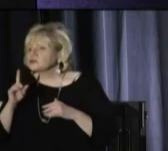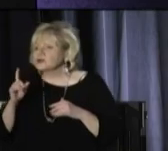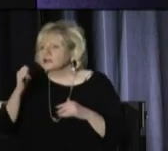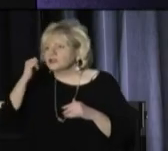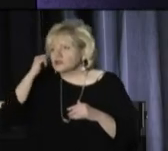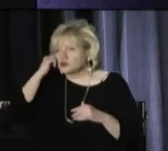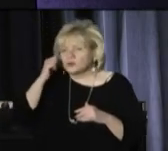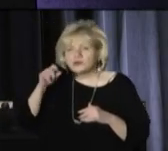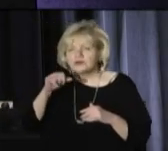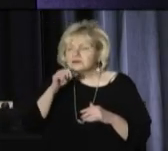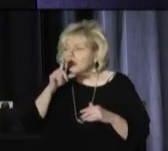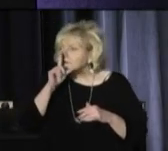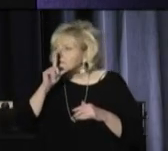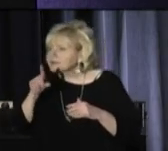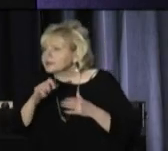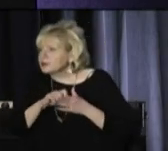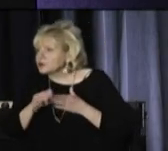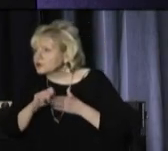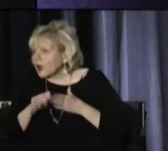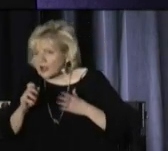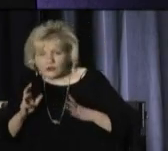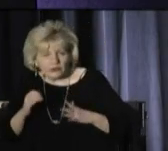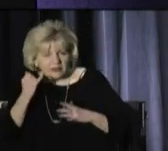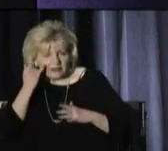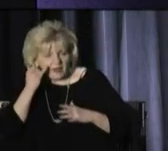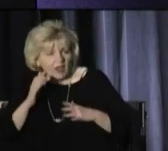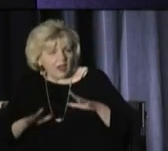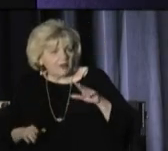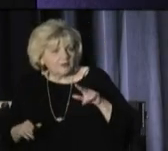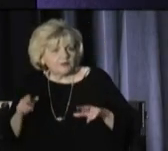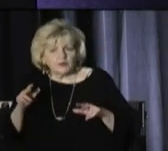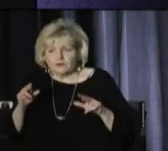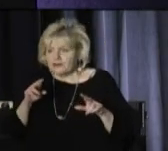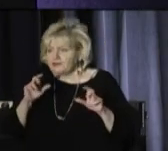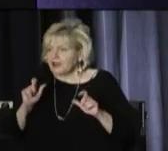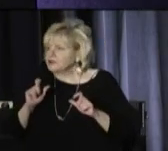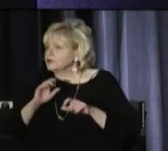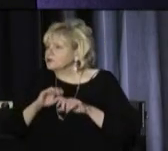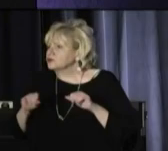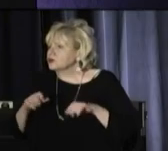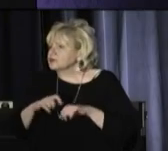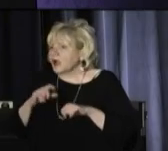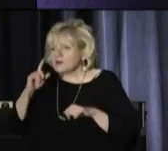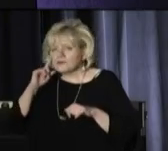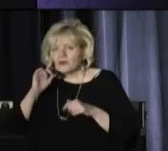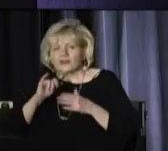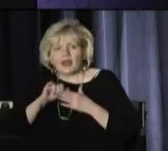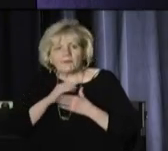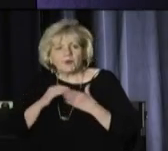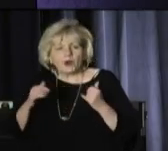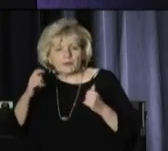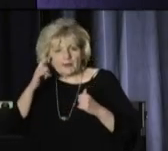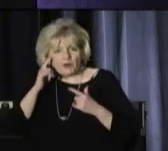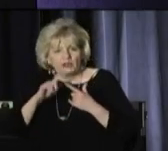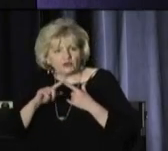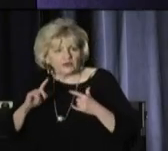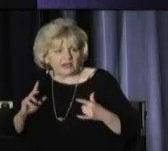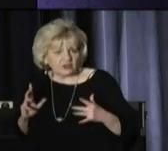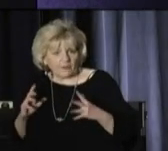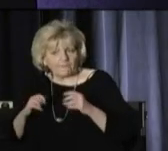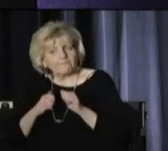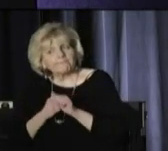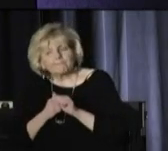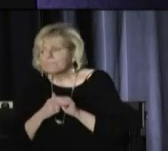writer. Like all that stuff that happens, if I'm moving fast, there's like no time for that part of my brain to catch up. And I